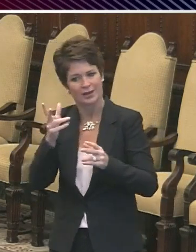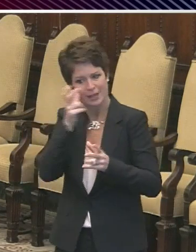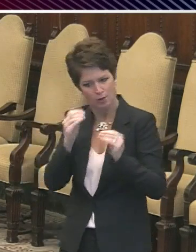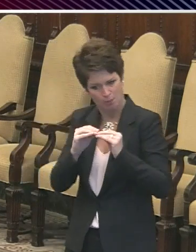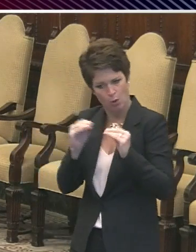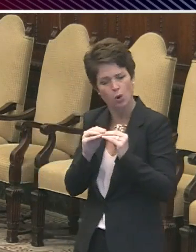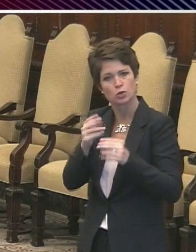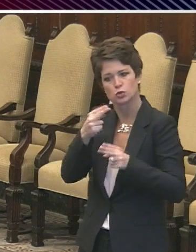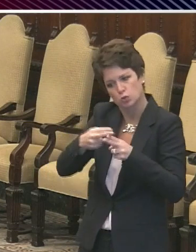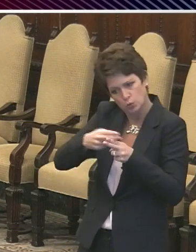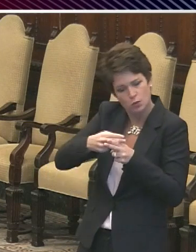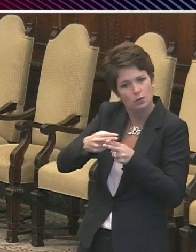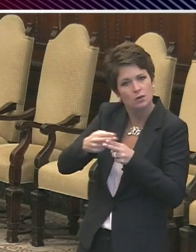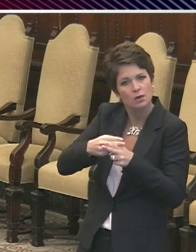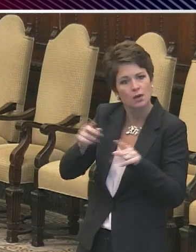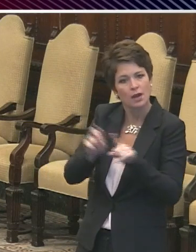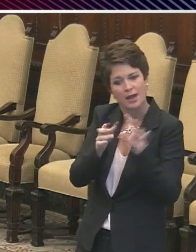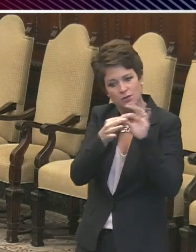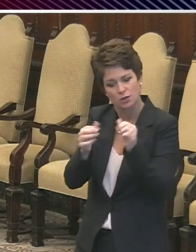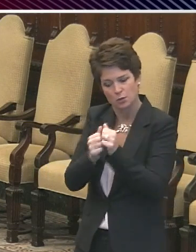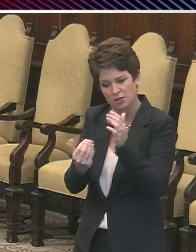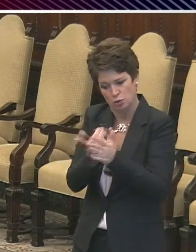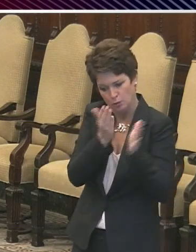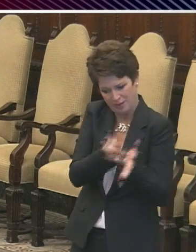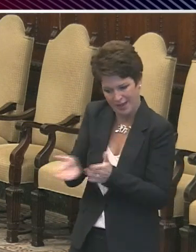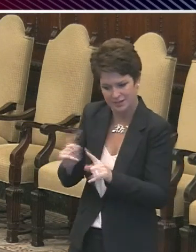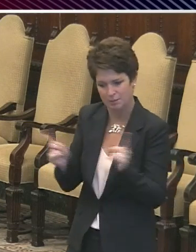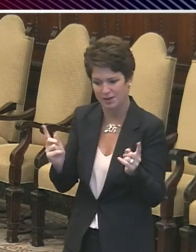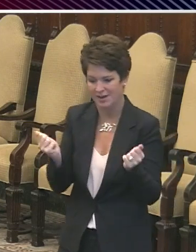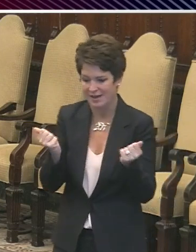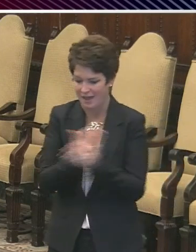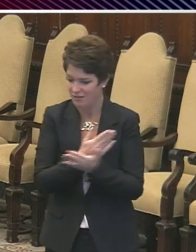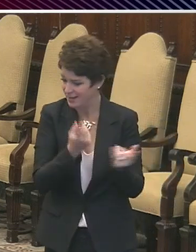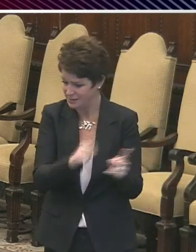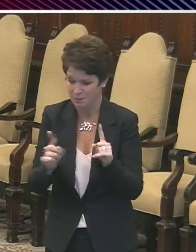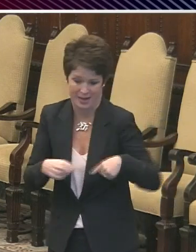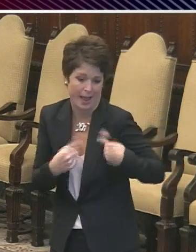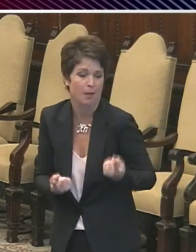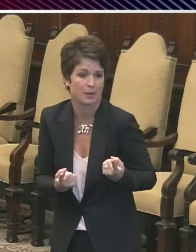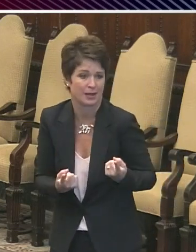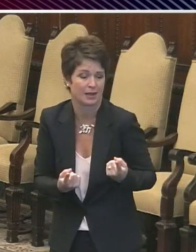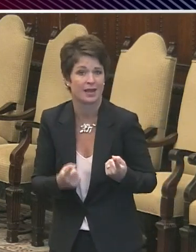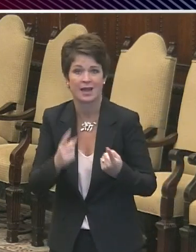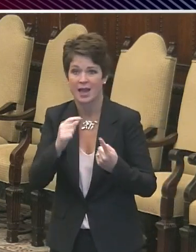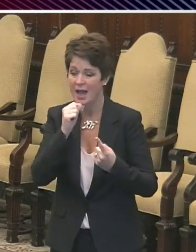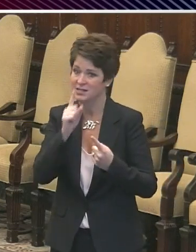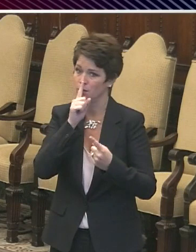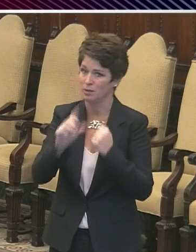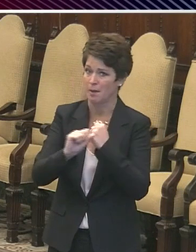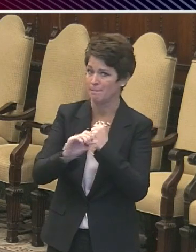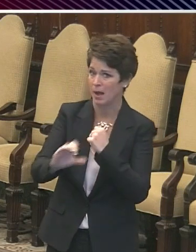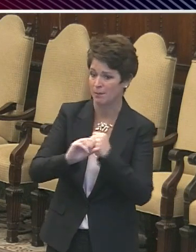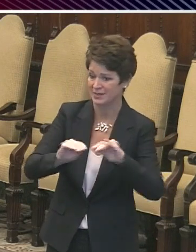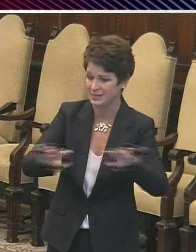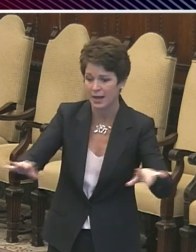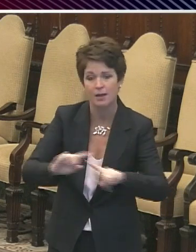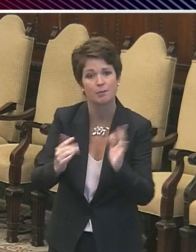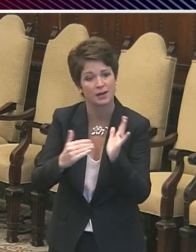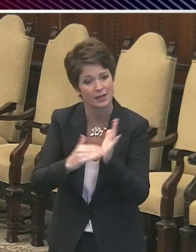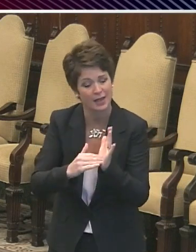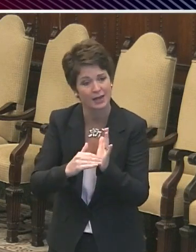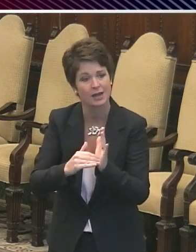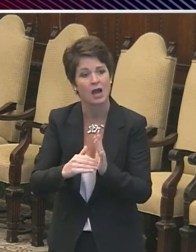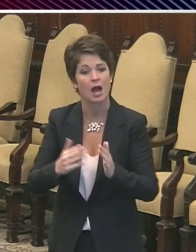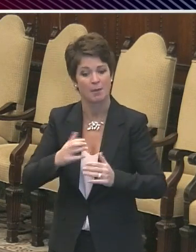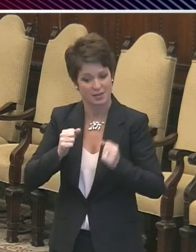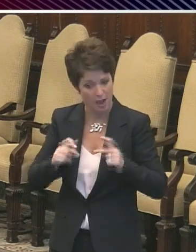it relates to additional plans. But all of that has been taking place. It hasn't been publicized, but I've had the opportunity to